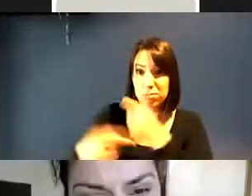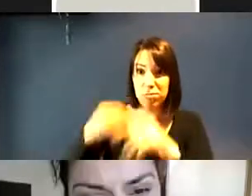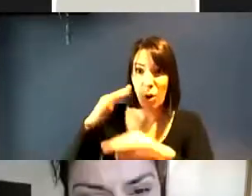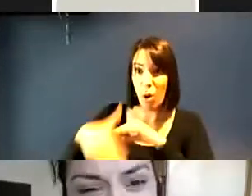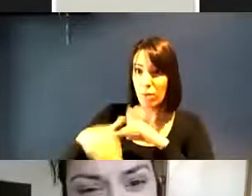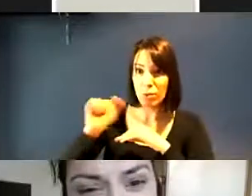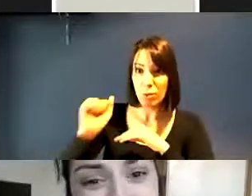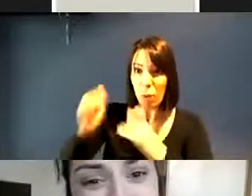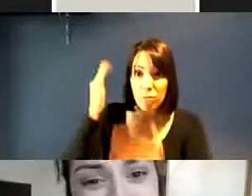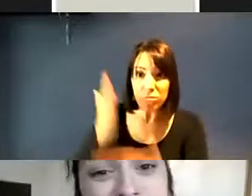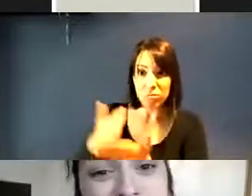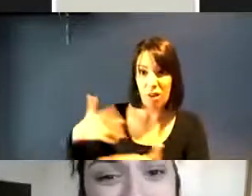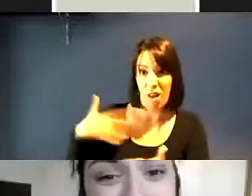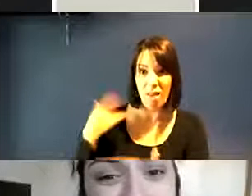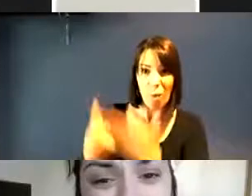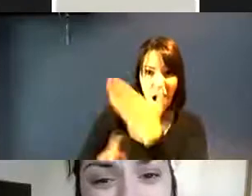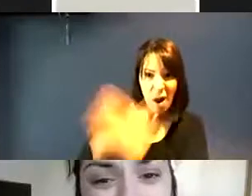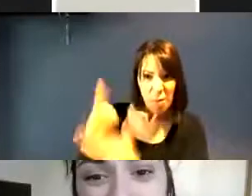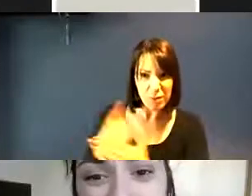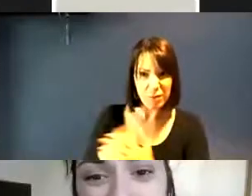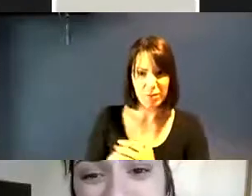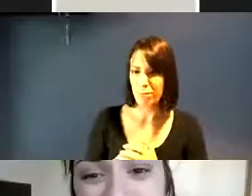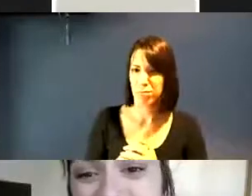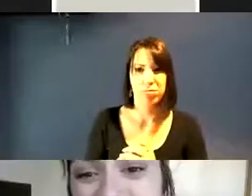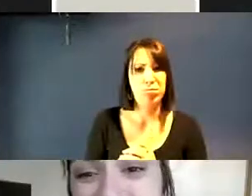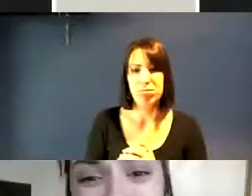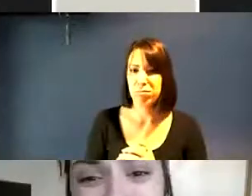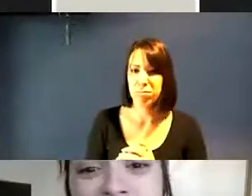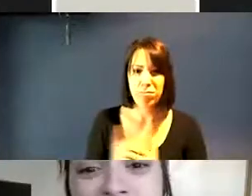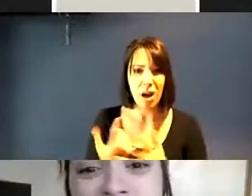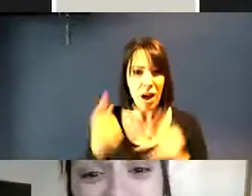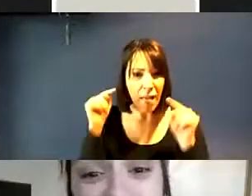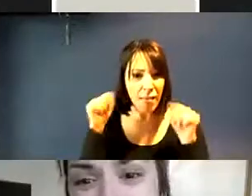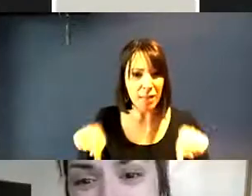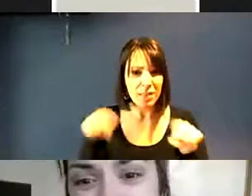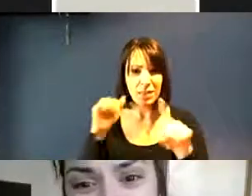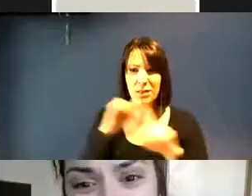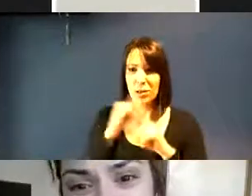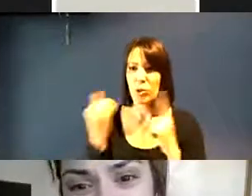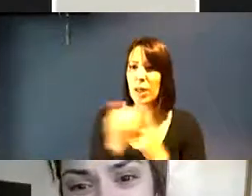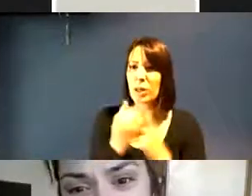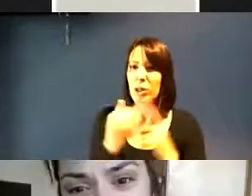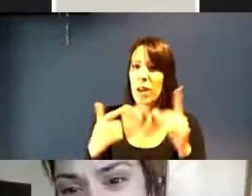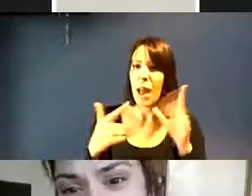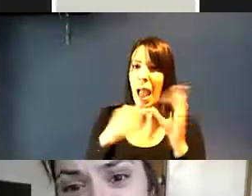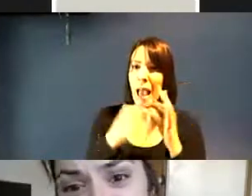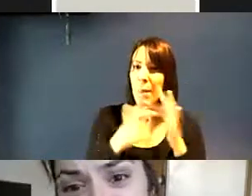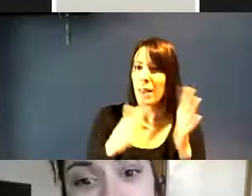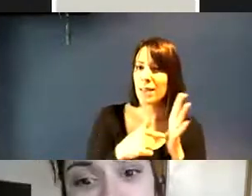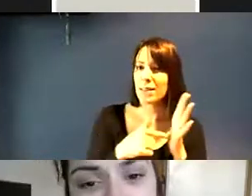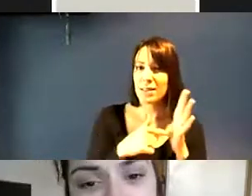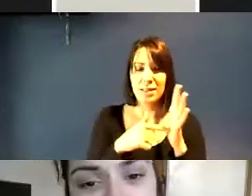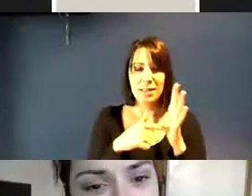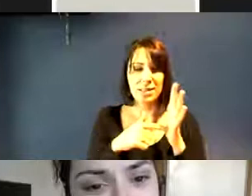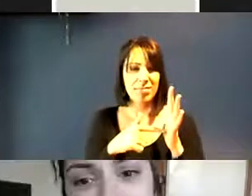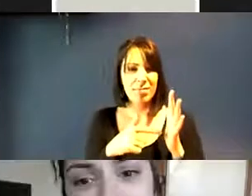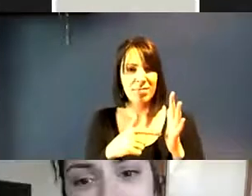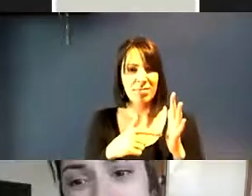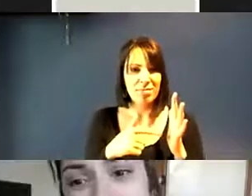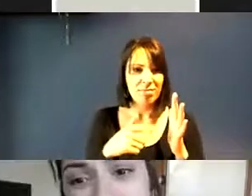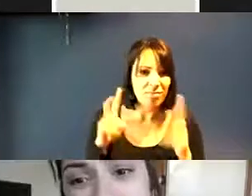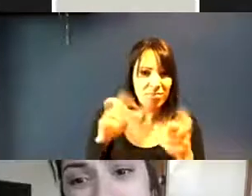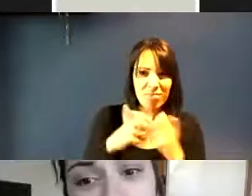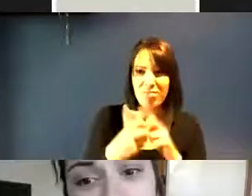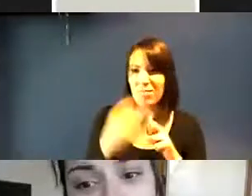So in the disability space, ableist peer relations can have a similar kind of effects